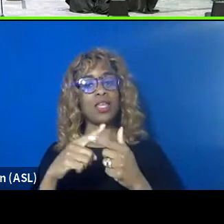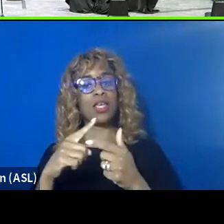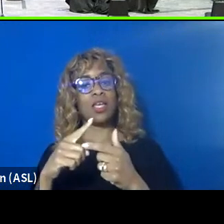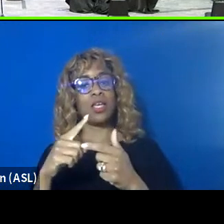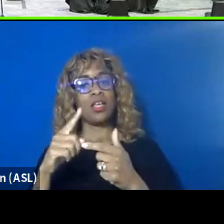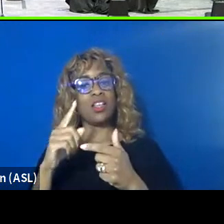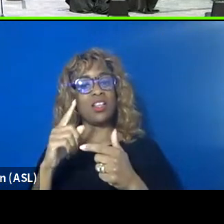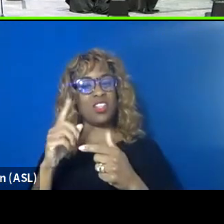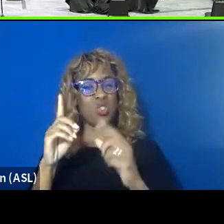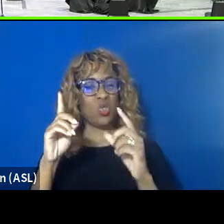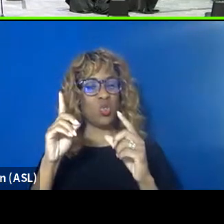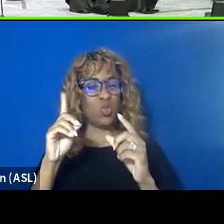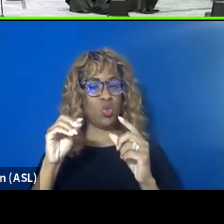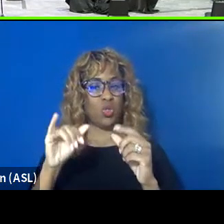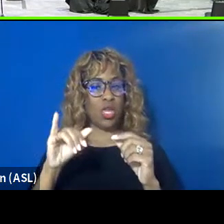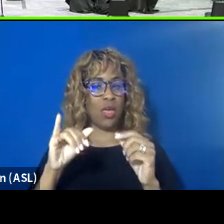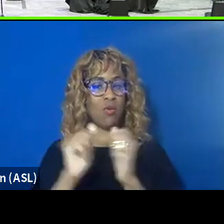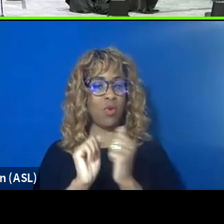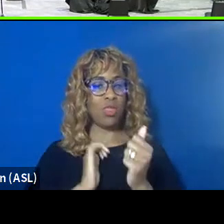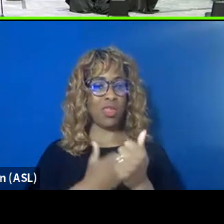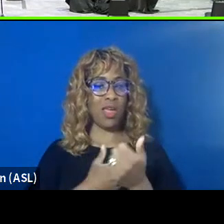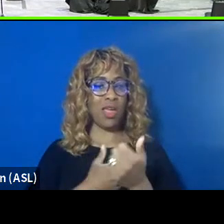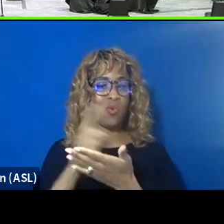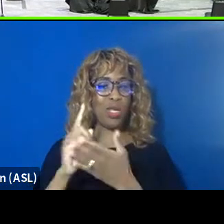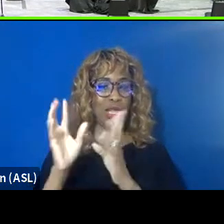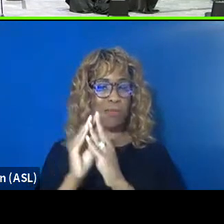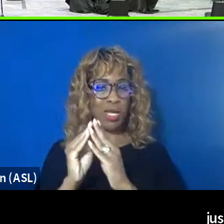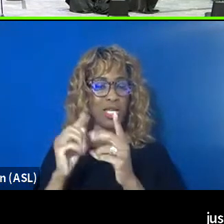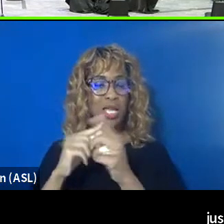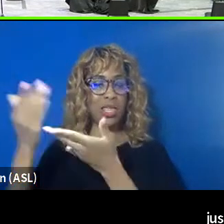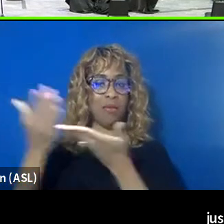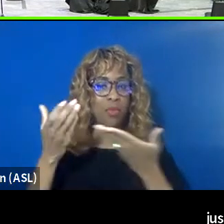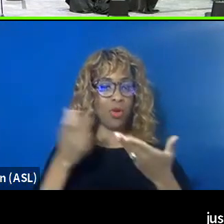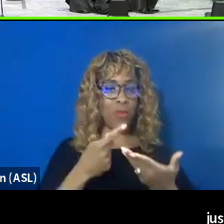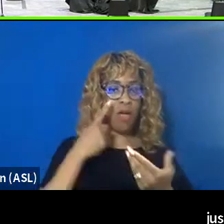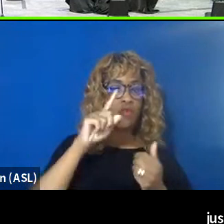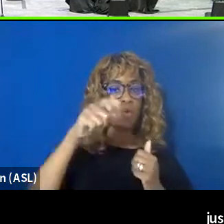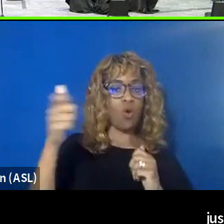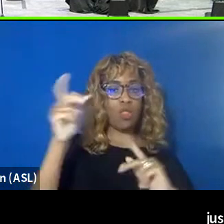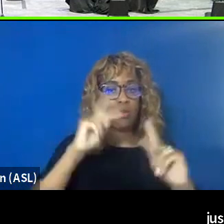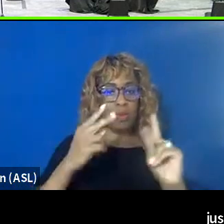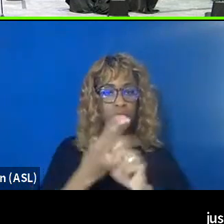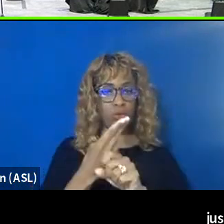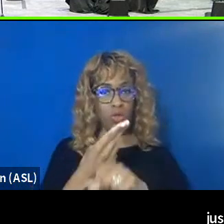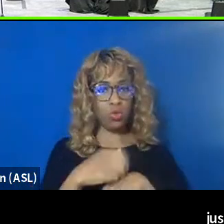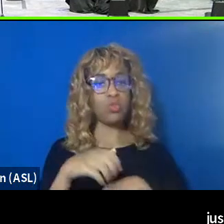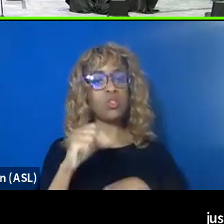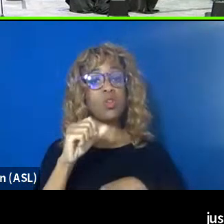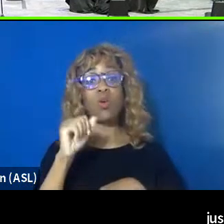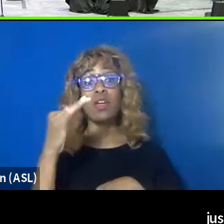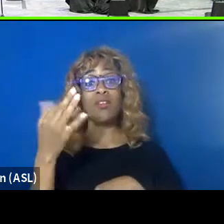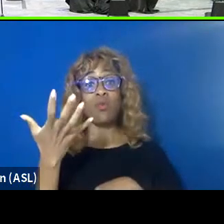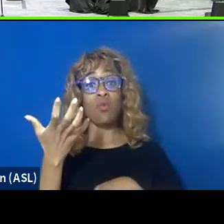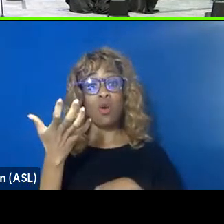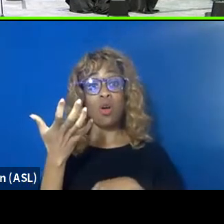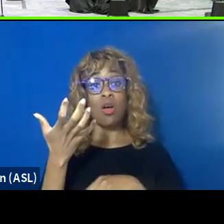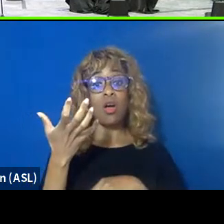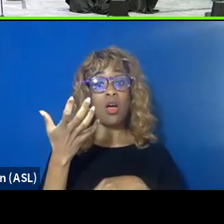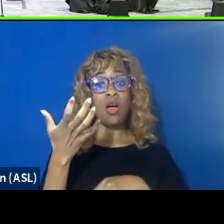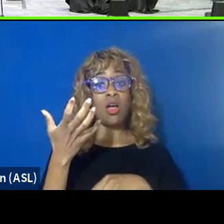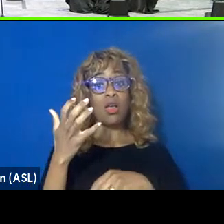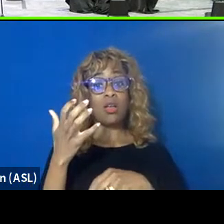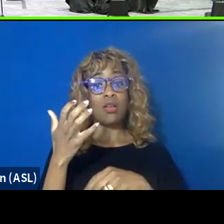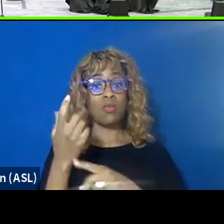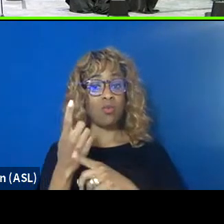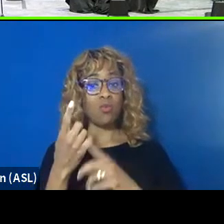our weekly meetings, if you can bring them back for other people to use. So if you would like one, would like to share with you, it'll